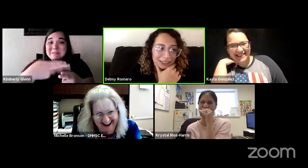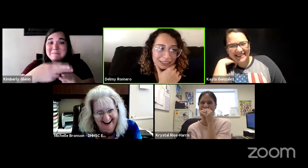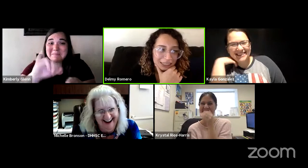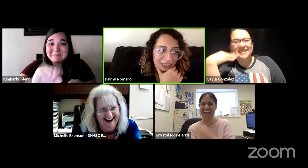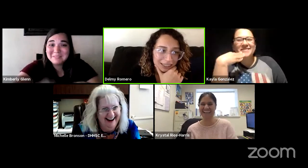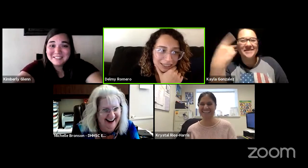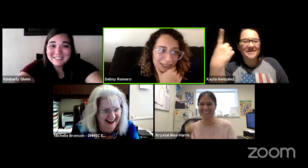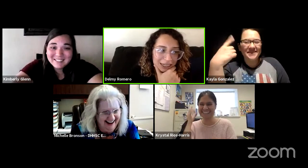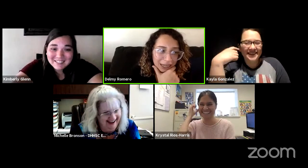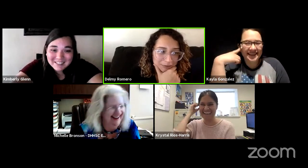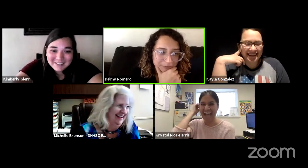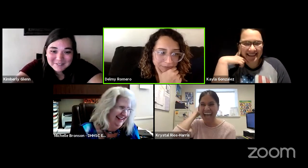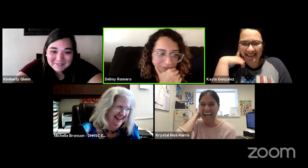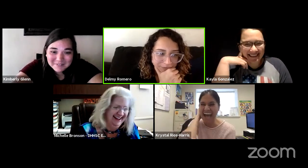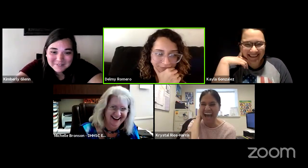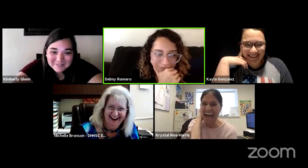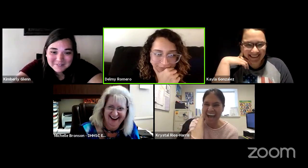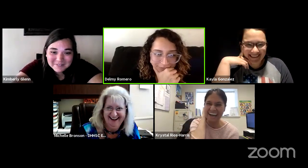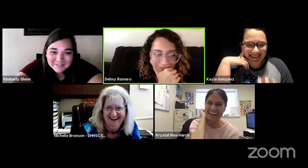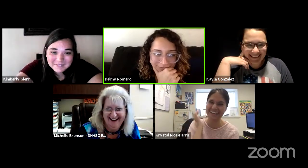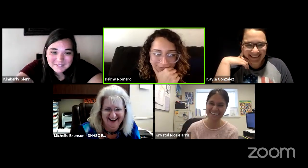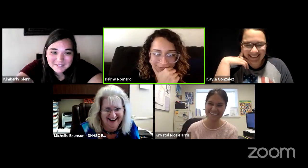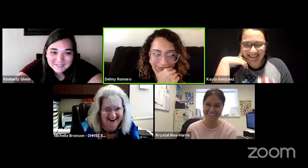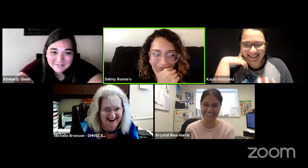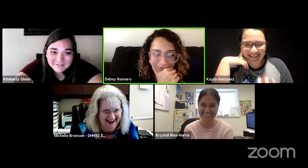Okay, let's see. Let's see the name.